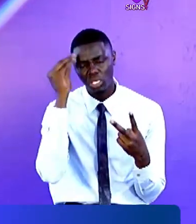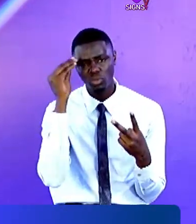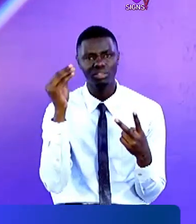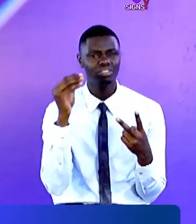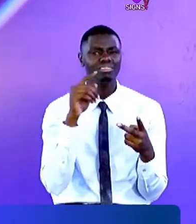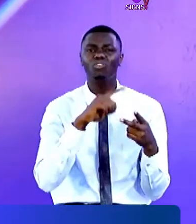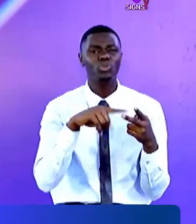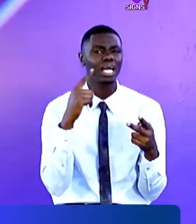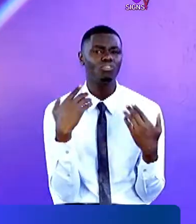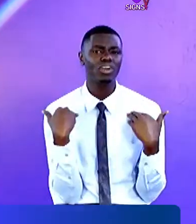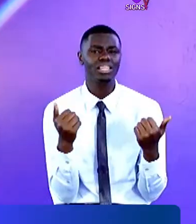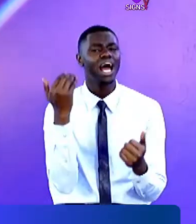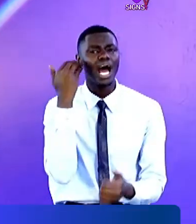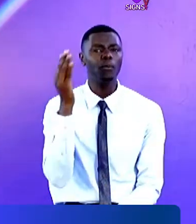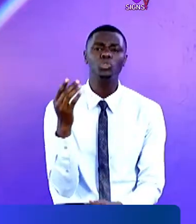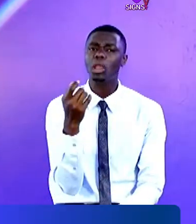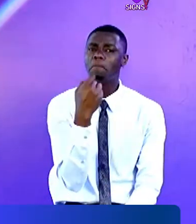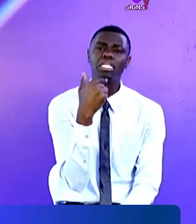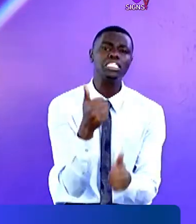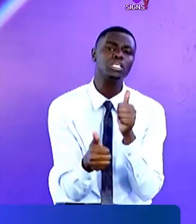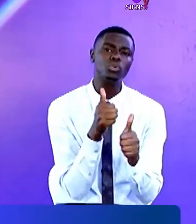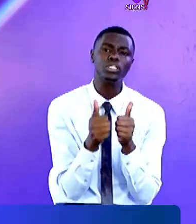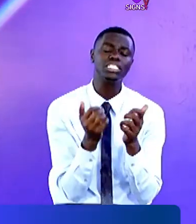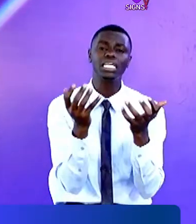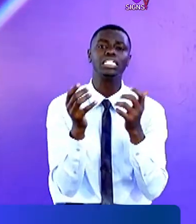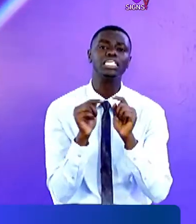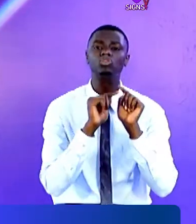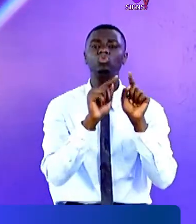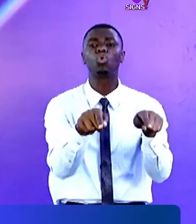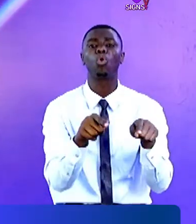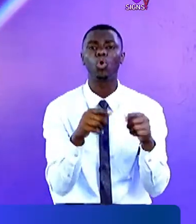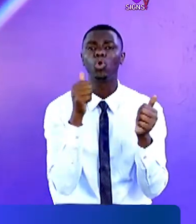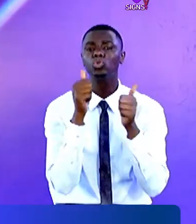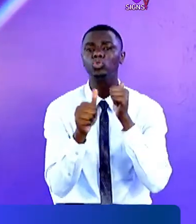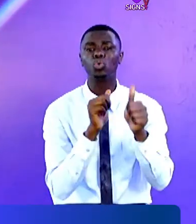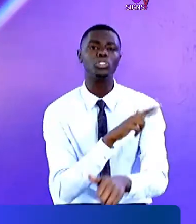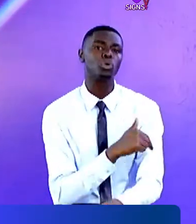know which kind of medicine needs to go to